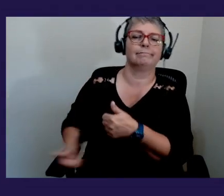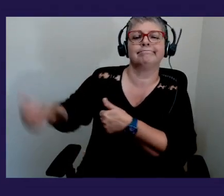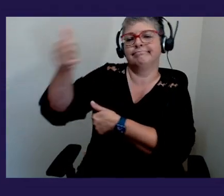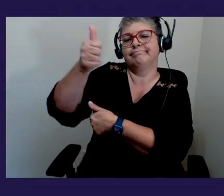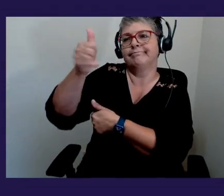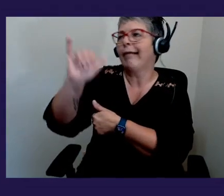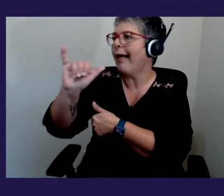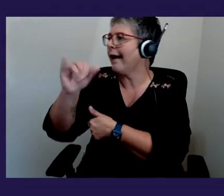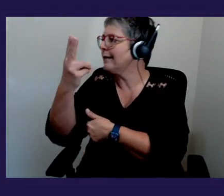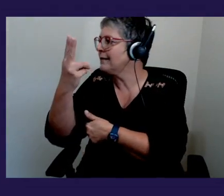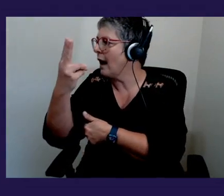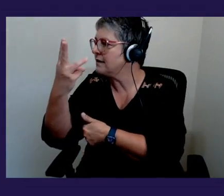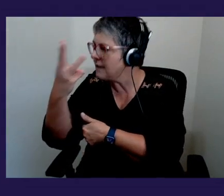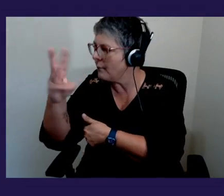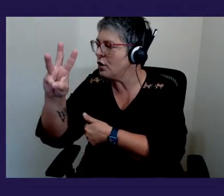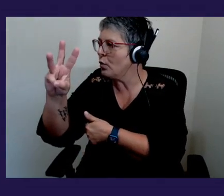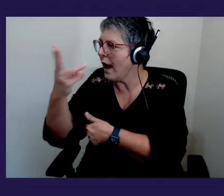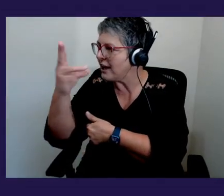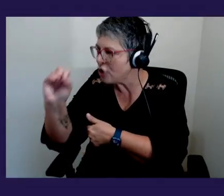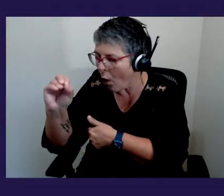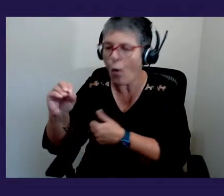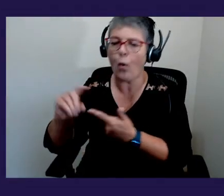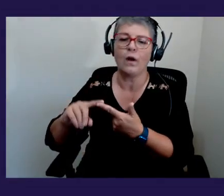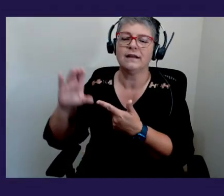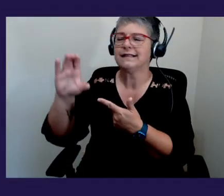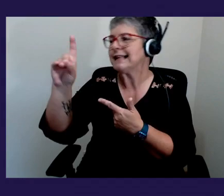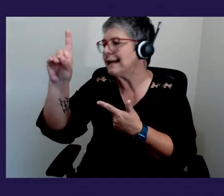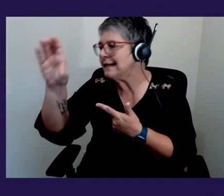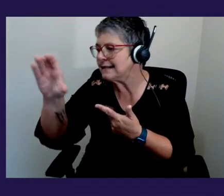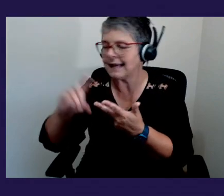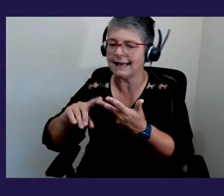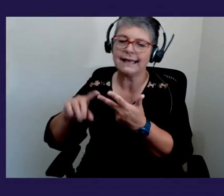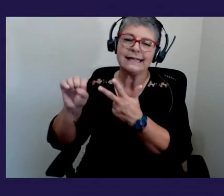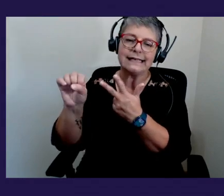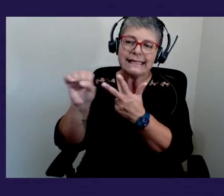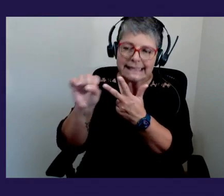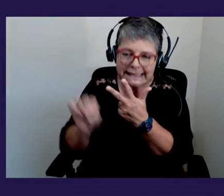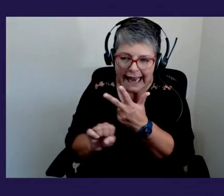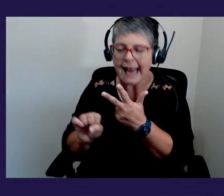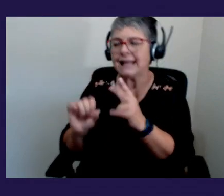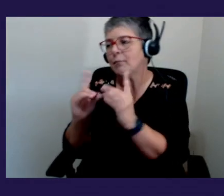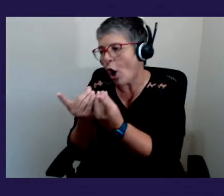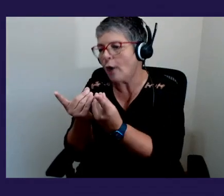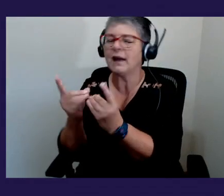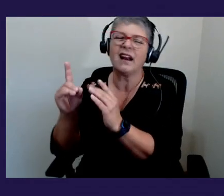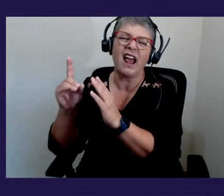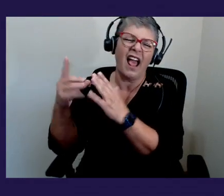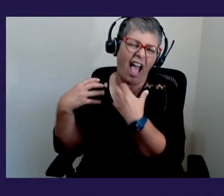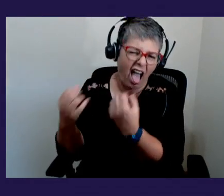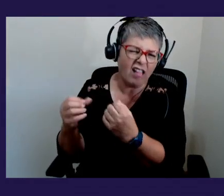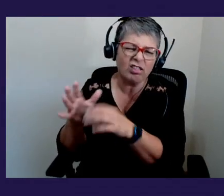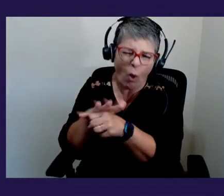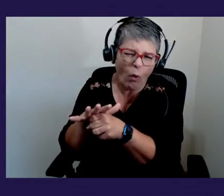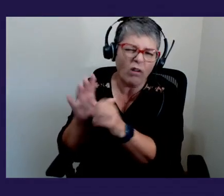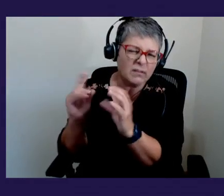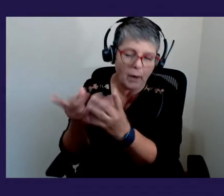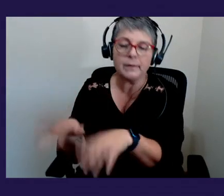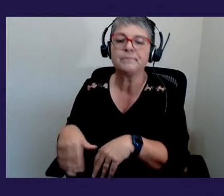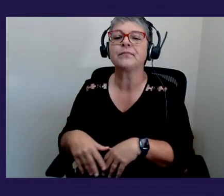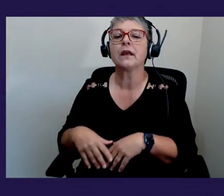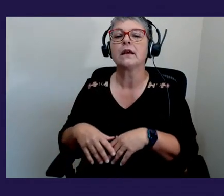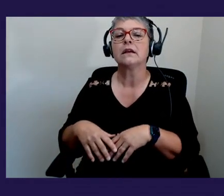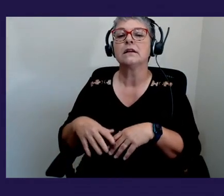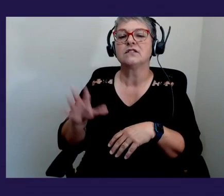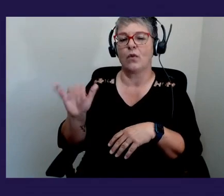WHO, CDC, state and local health departments. And so this is an example of an SEO tool, or a search